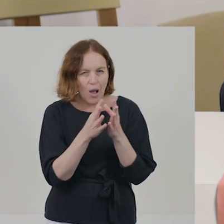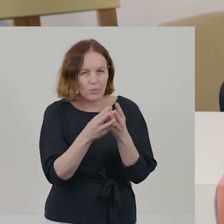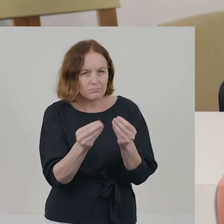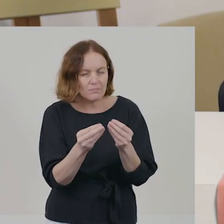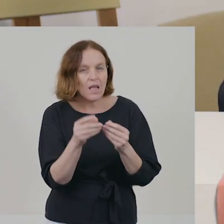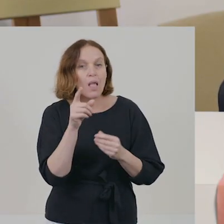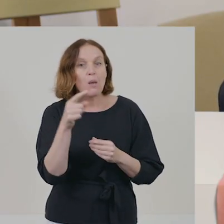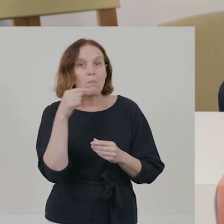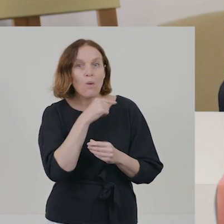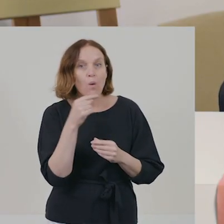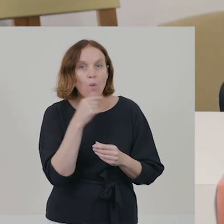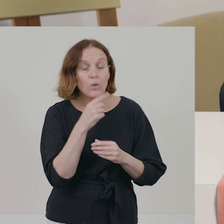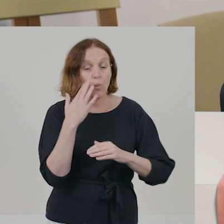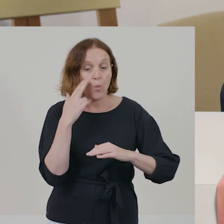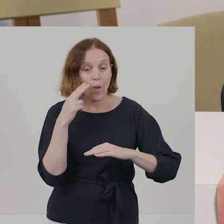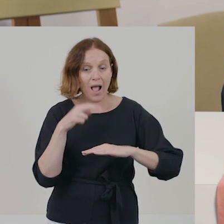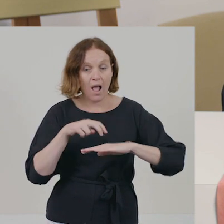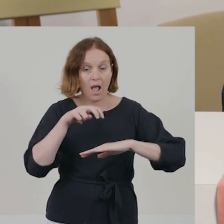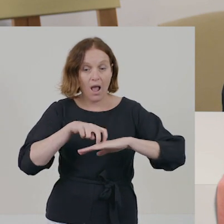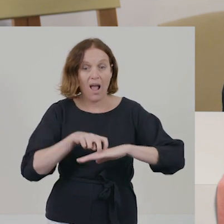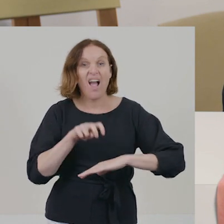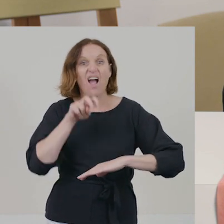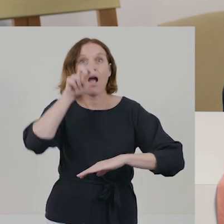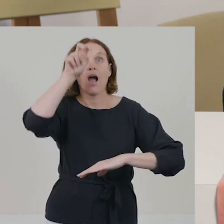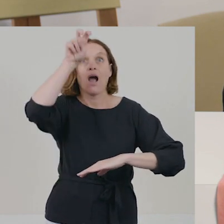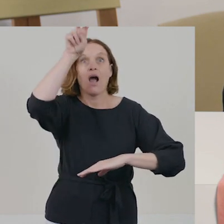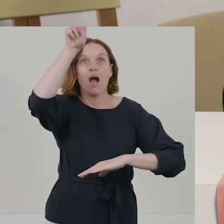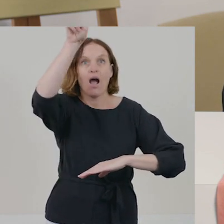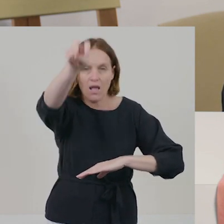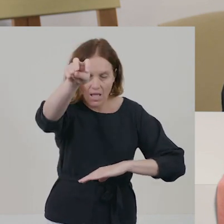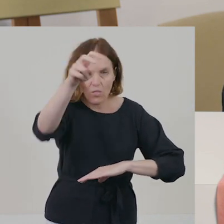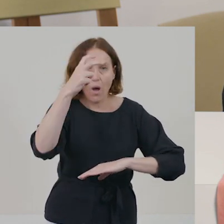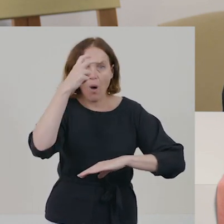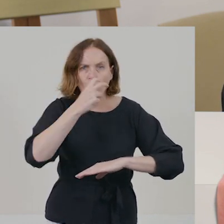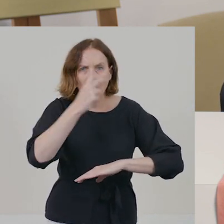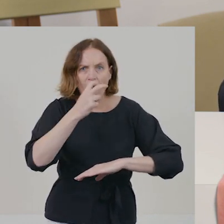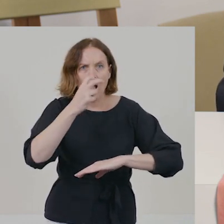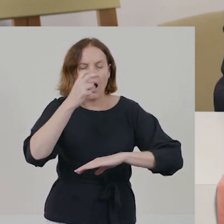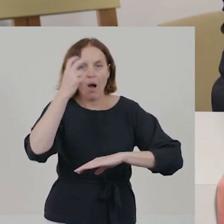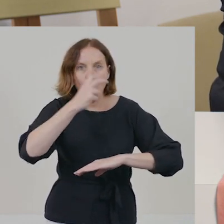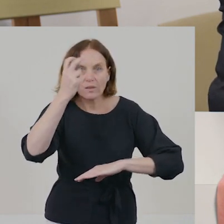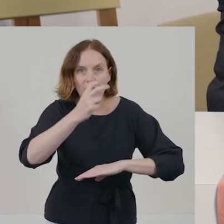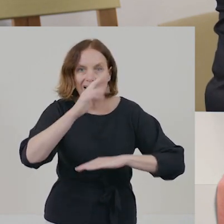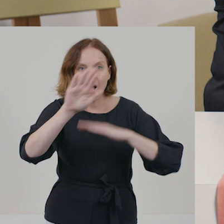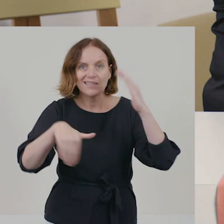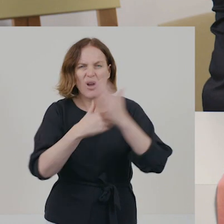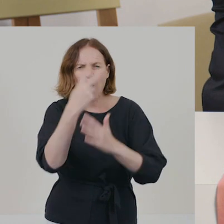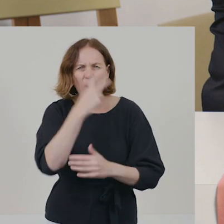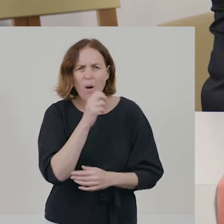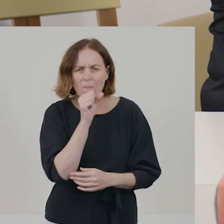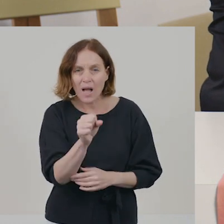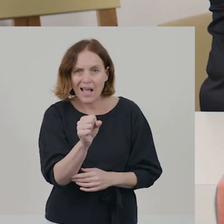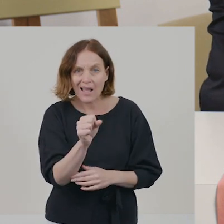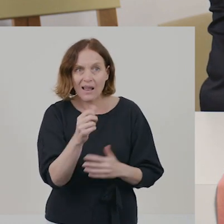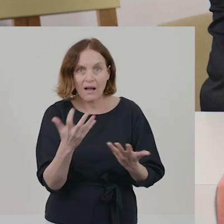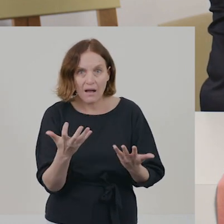the two boys find each time they travel through the portal, they get older and older until they are really old men.